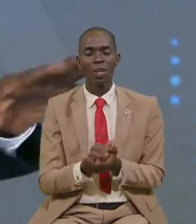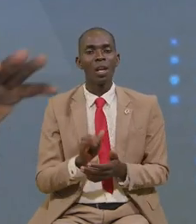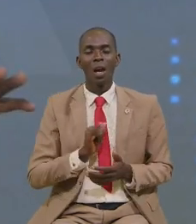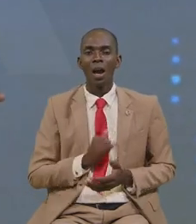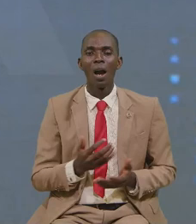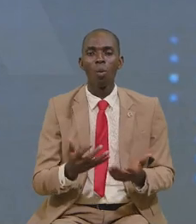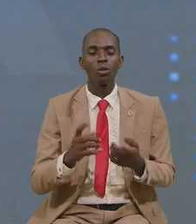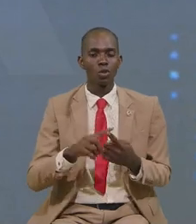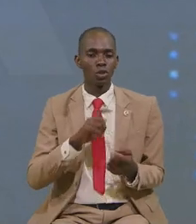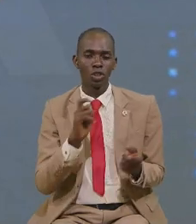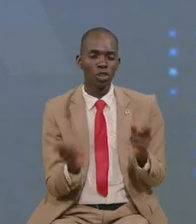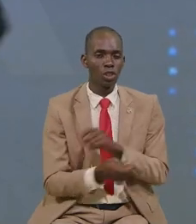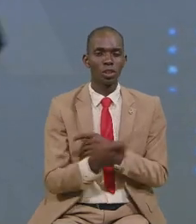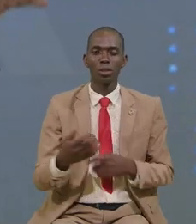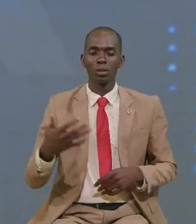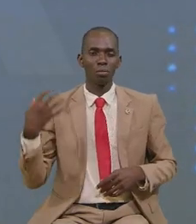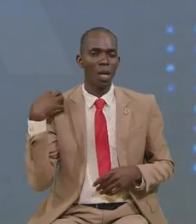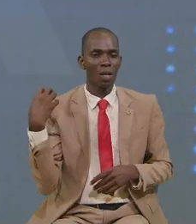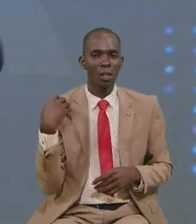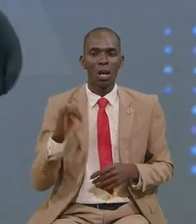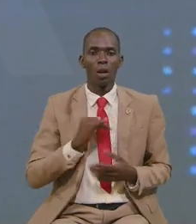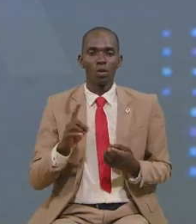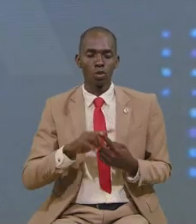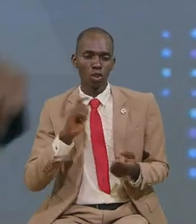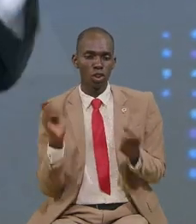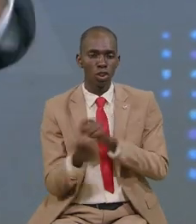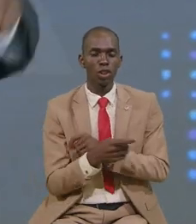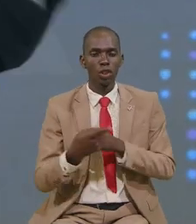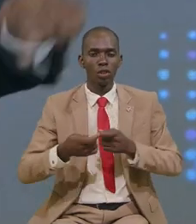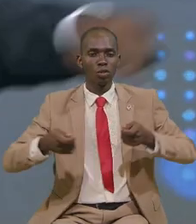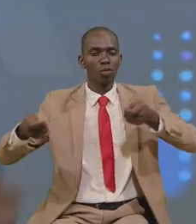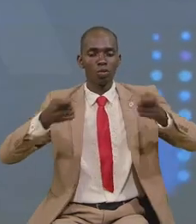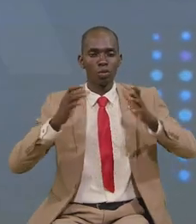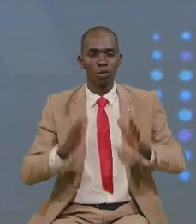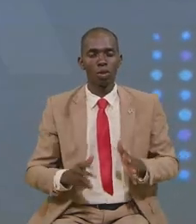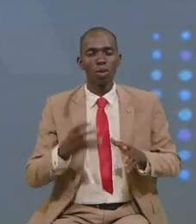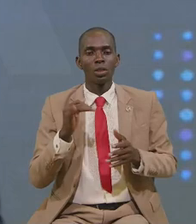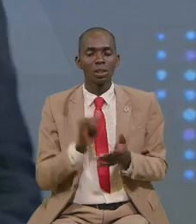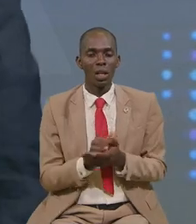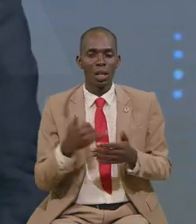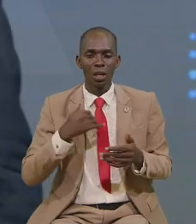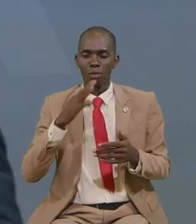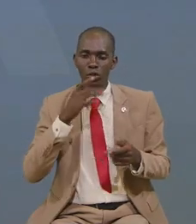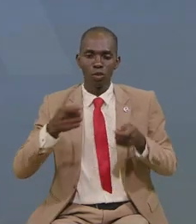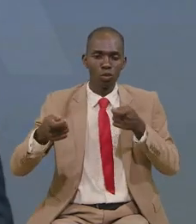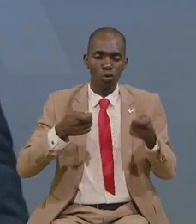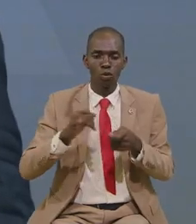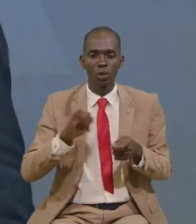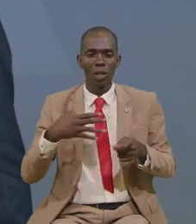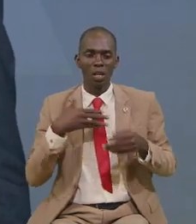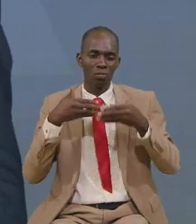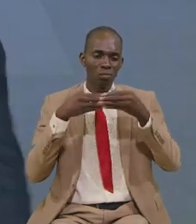I want to change the lordship of what had been controlling, guiding. I want to be